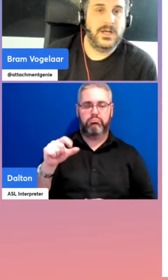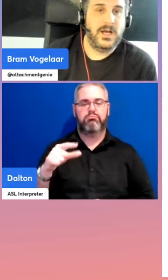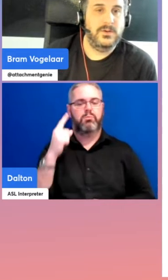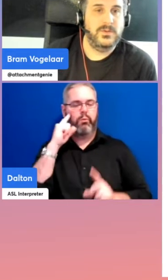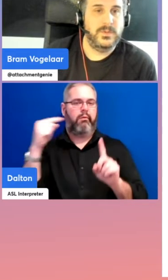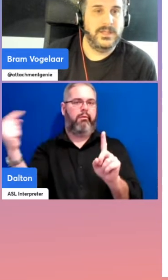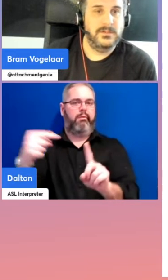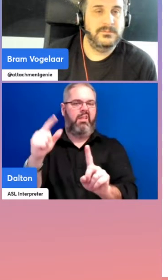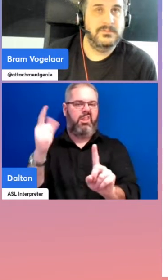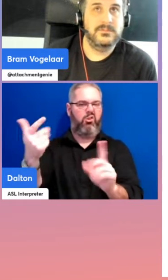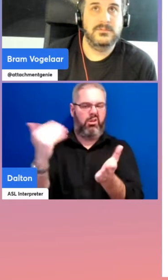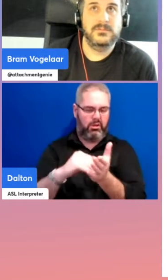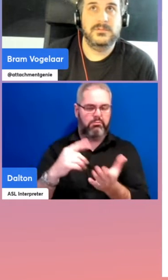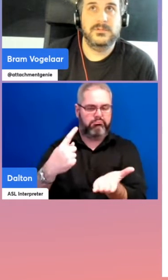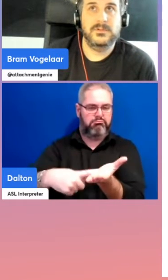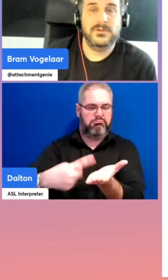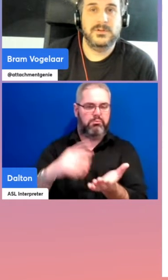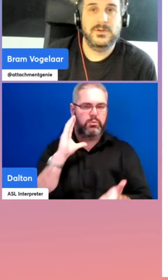Right? How do we